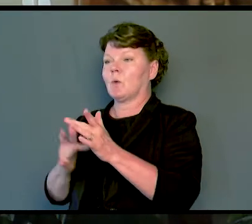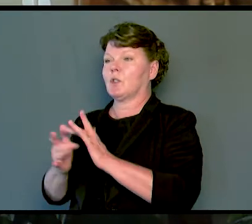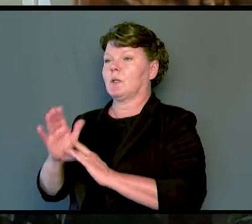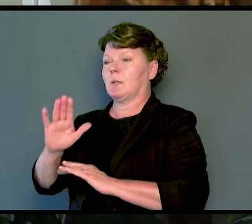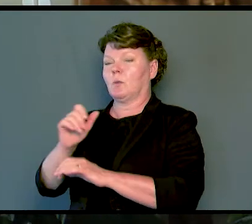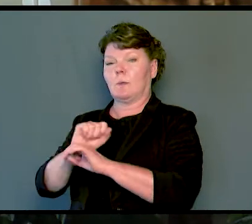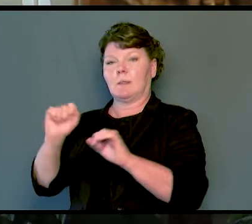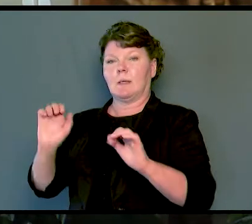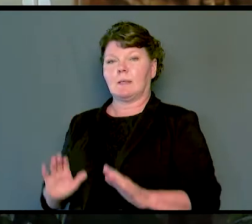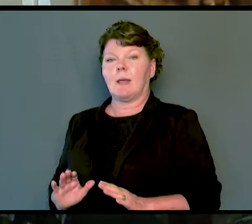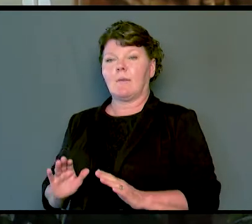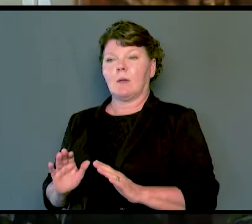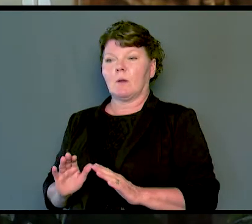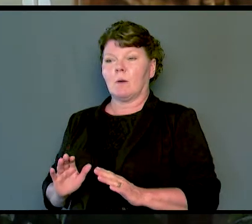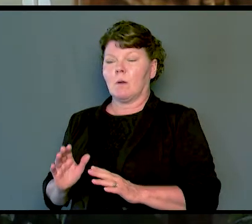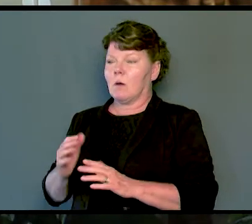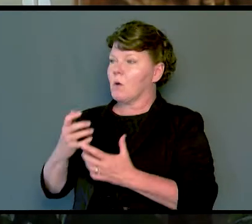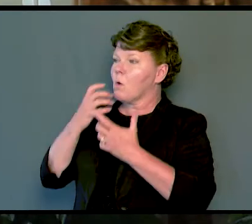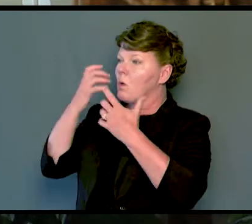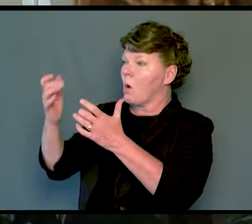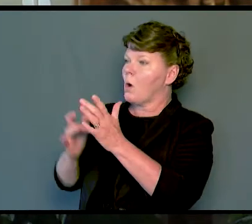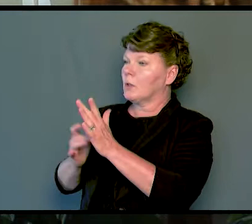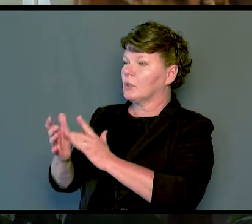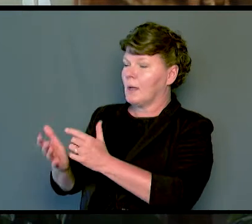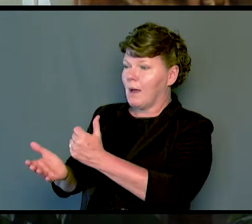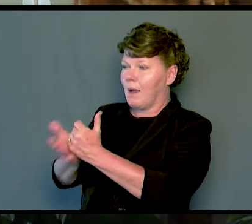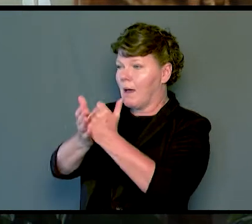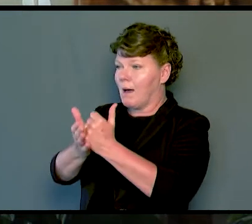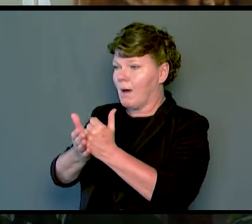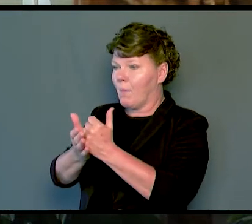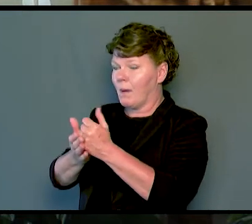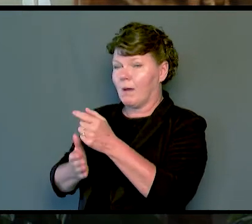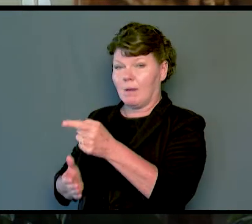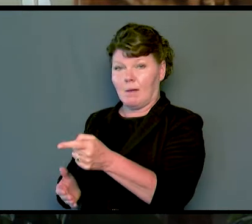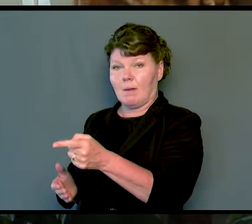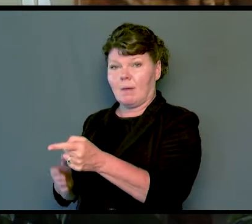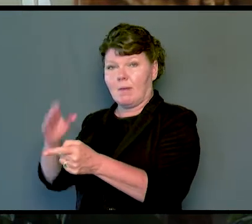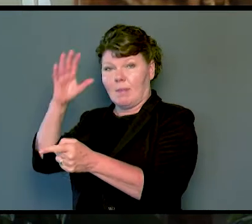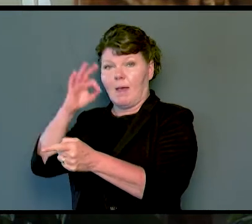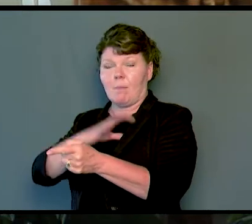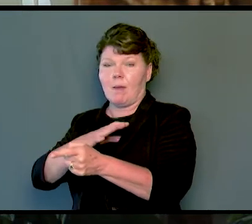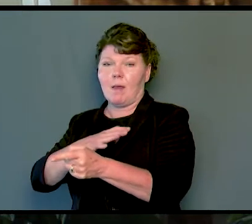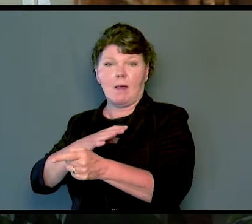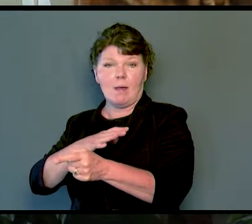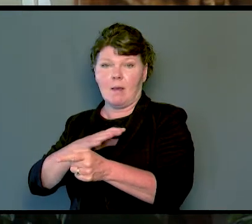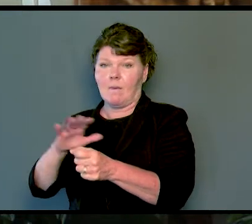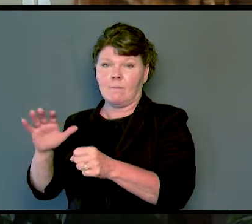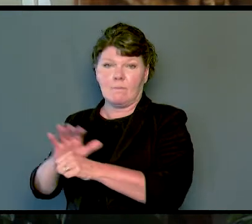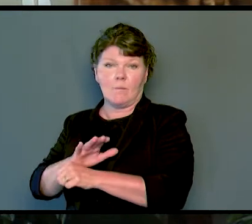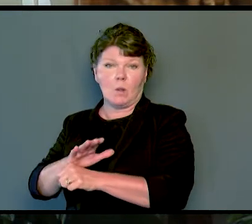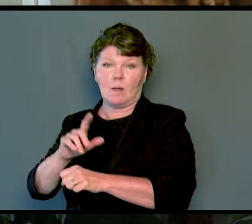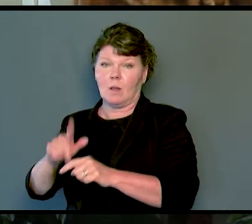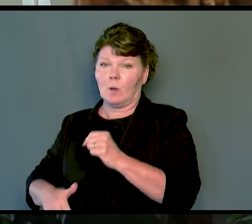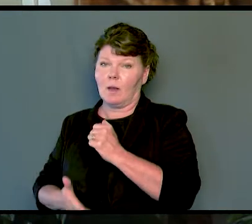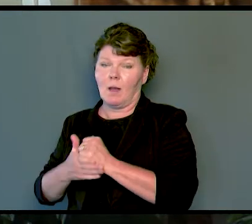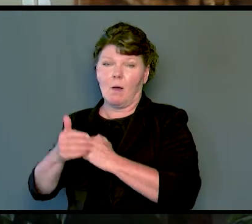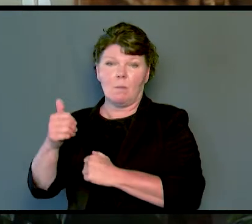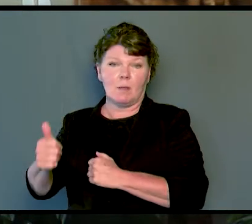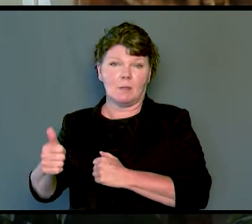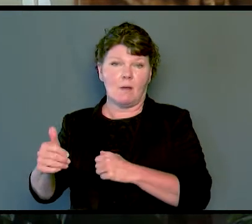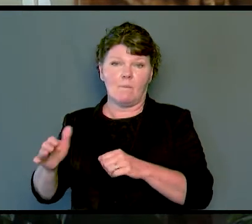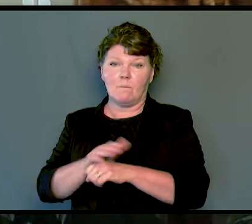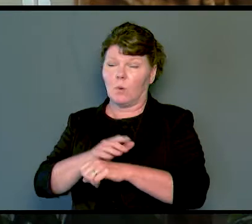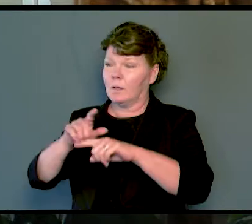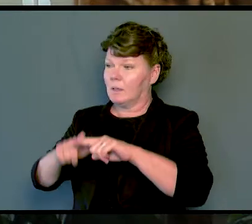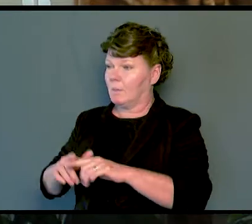sin and called out to him for help. Bartimaeus was completely helpless. He knew he totally depended